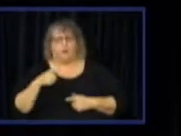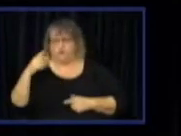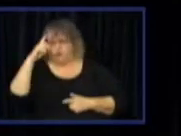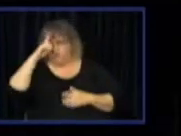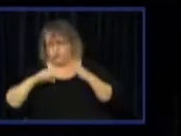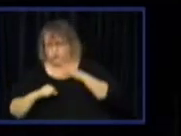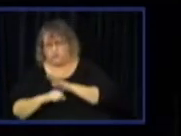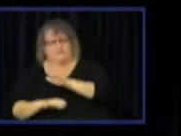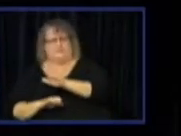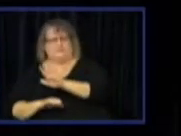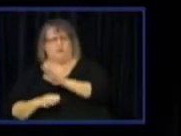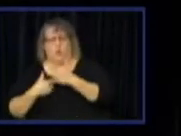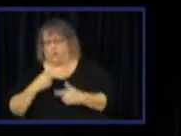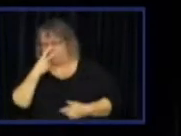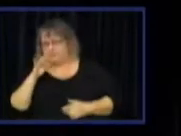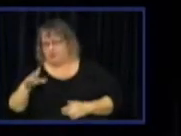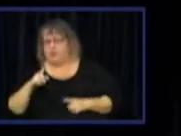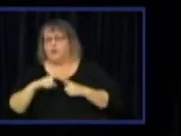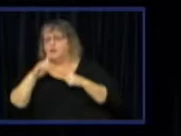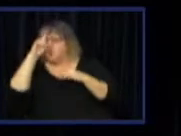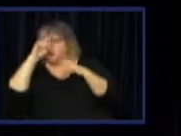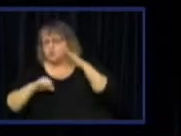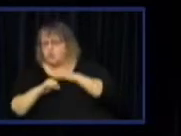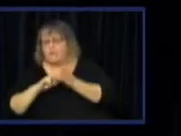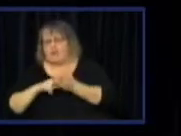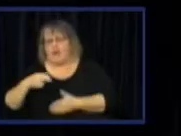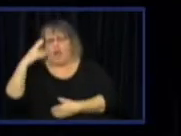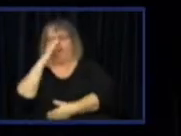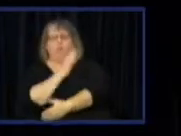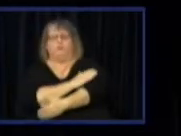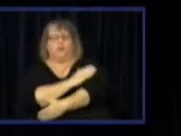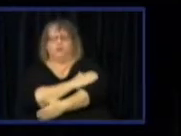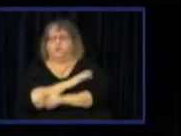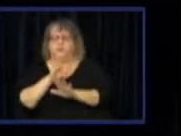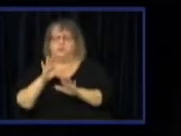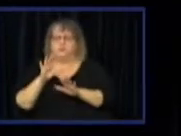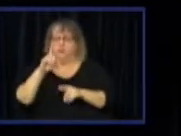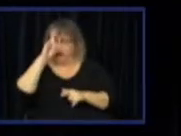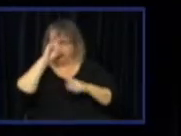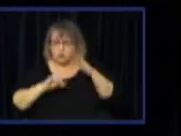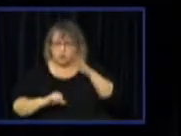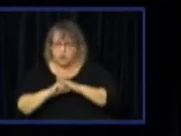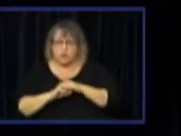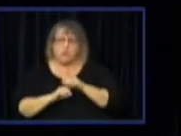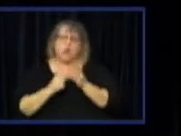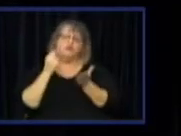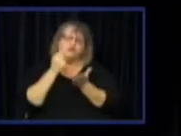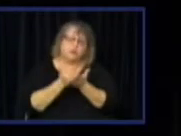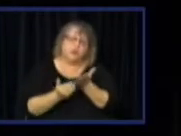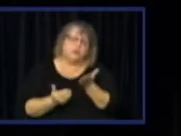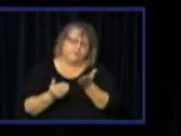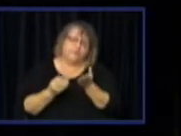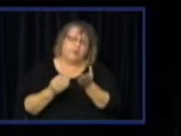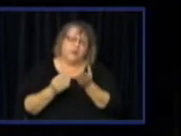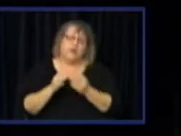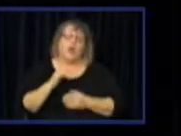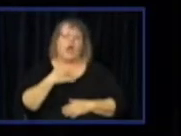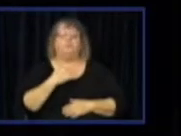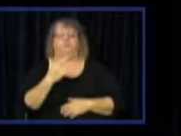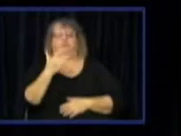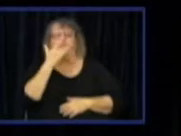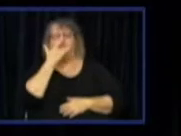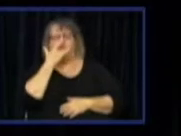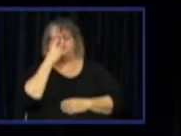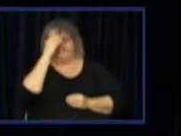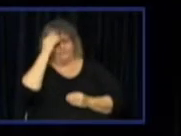stroke, honestly, that people don't have strokes, that strokes are prevented. You don't want to have a stroke and have to have it treated. What I want people